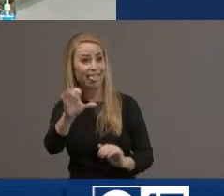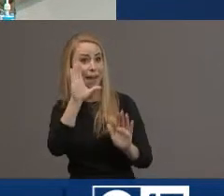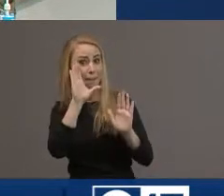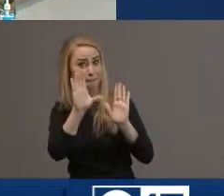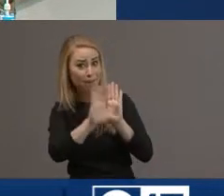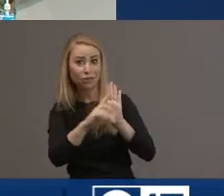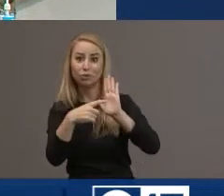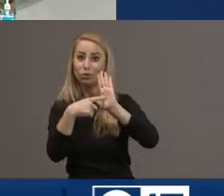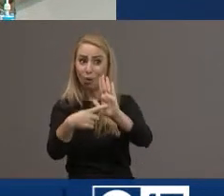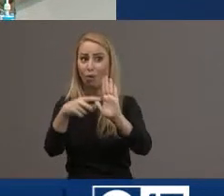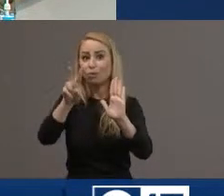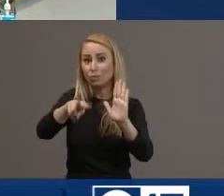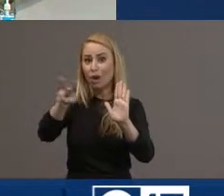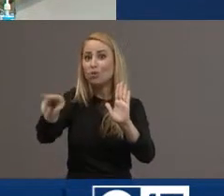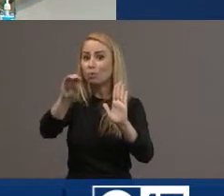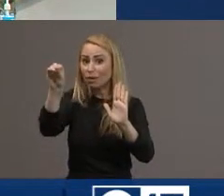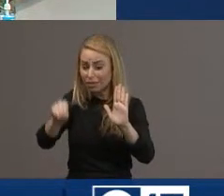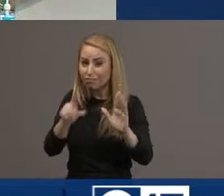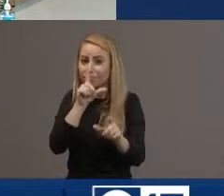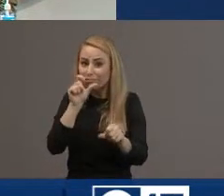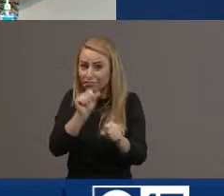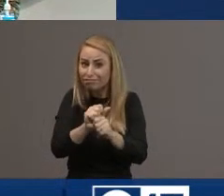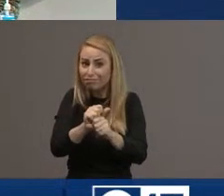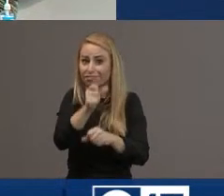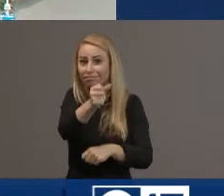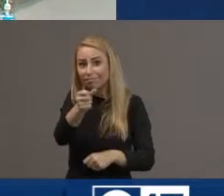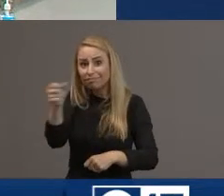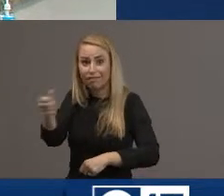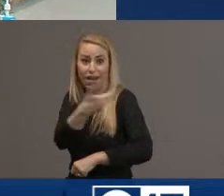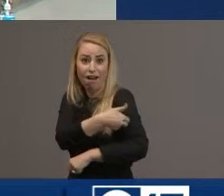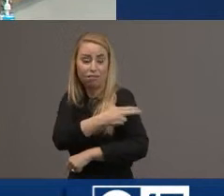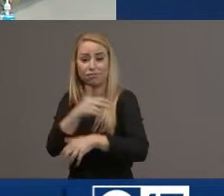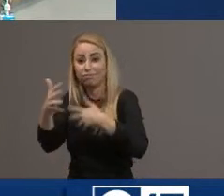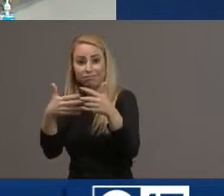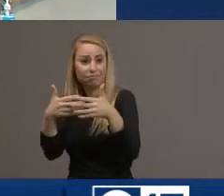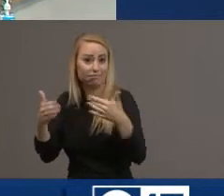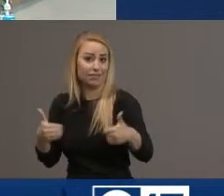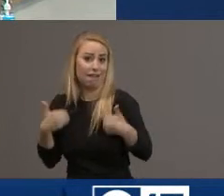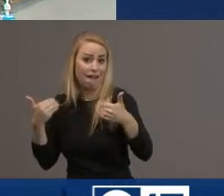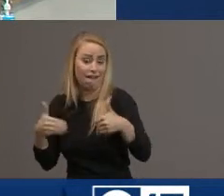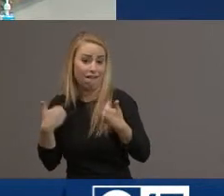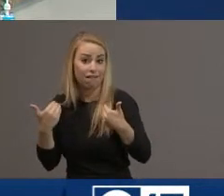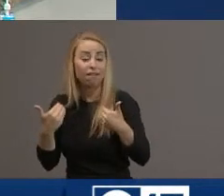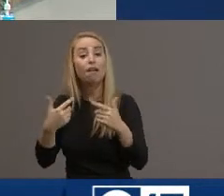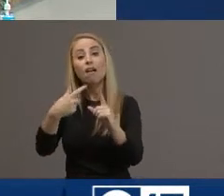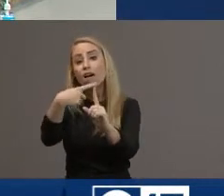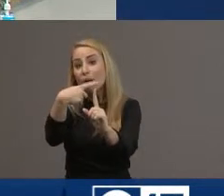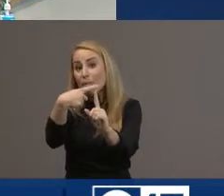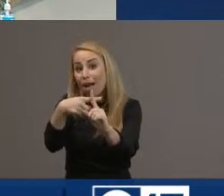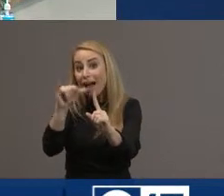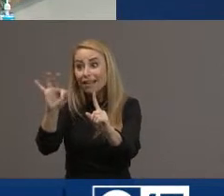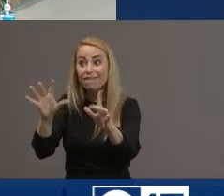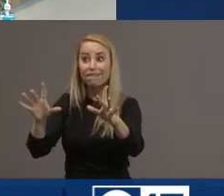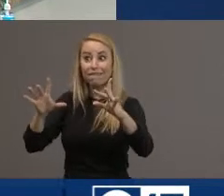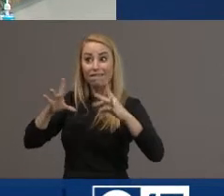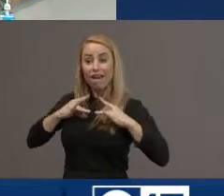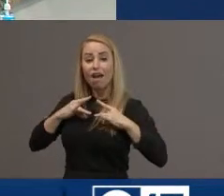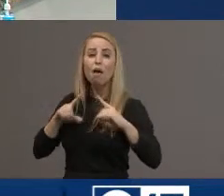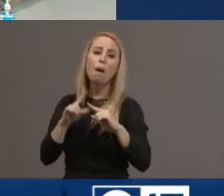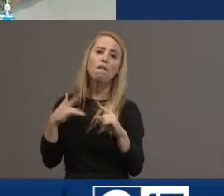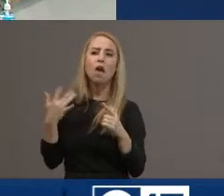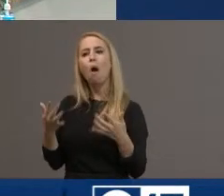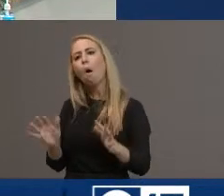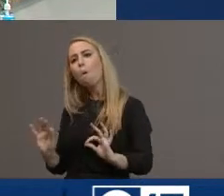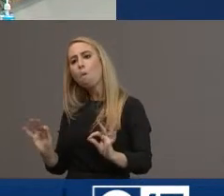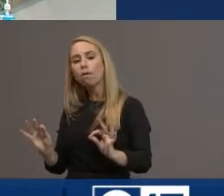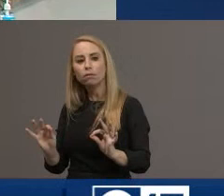a possibility. But you can spread this disease to your parents or your grandparents or to